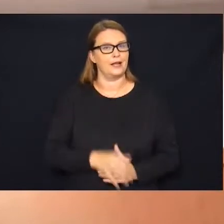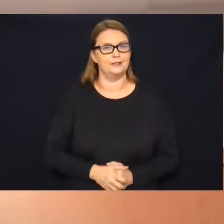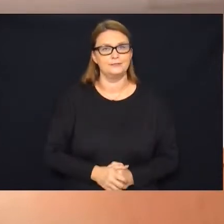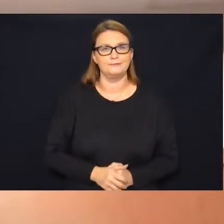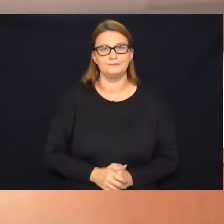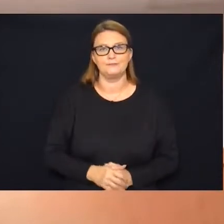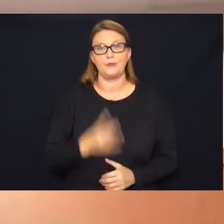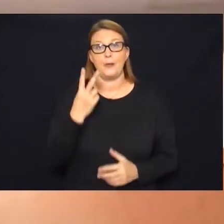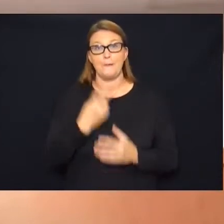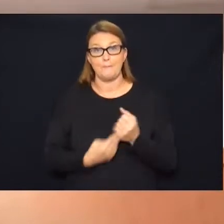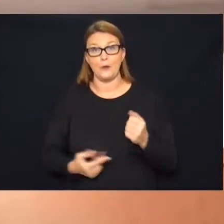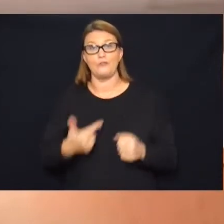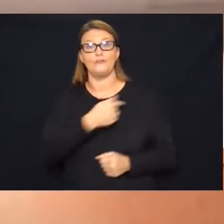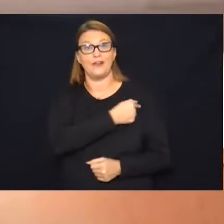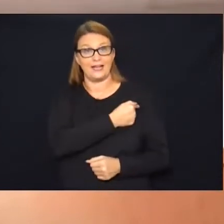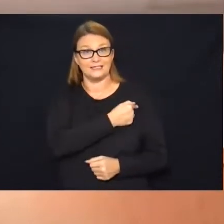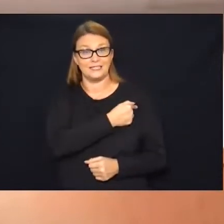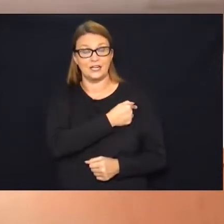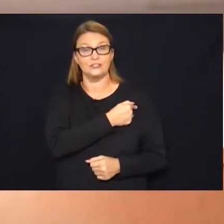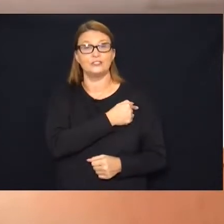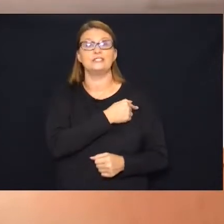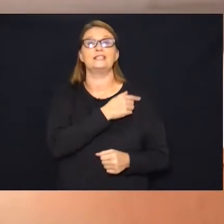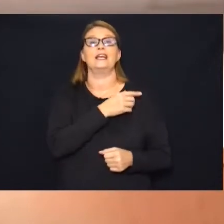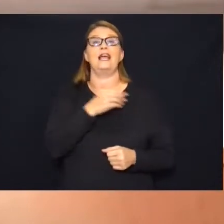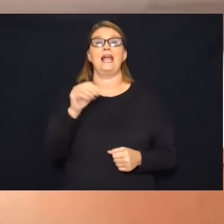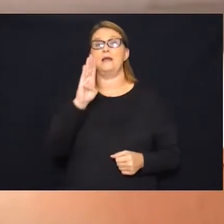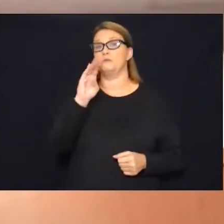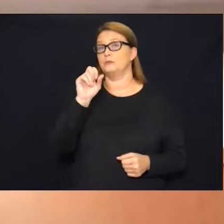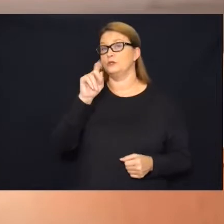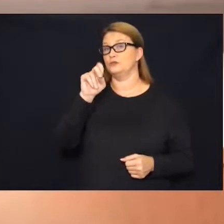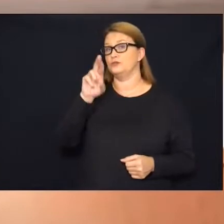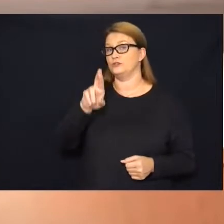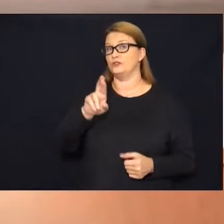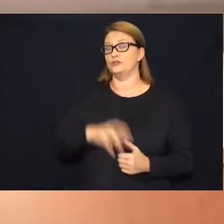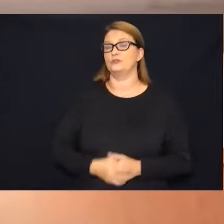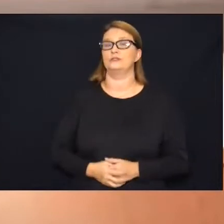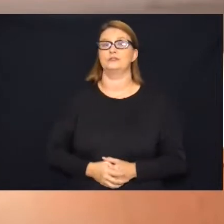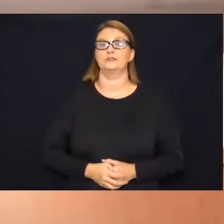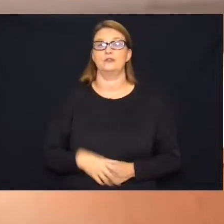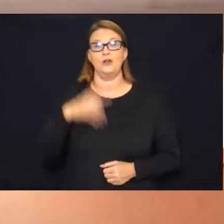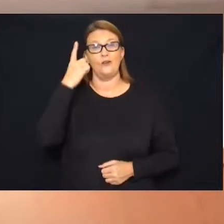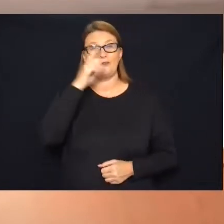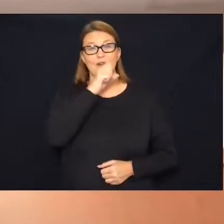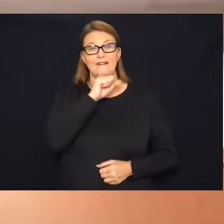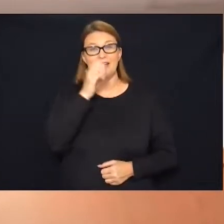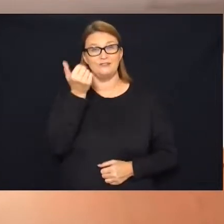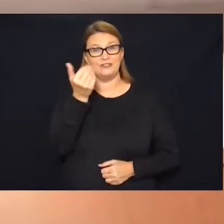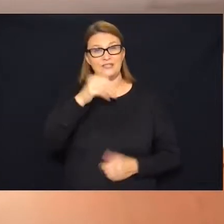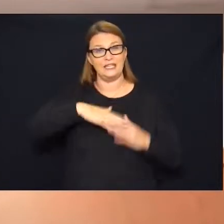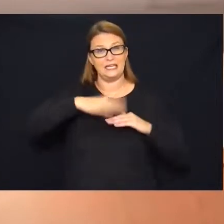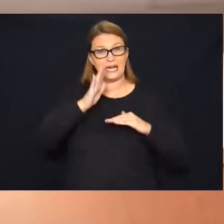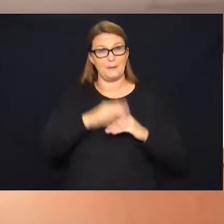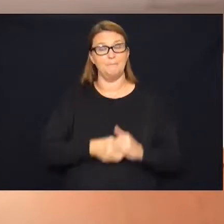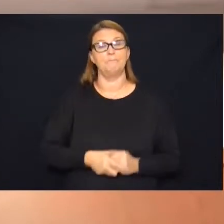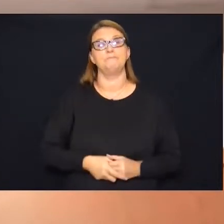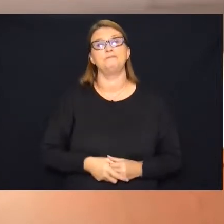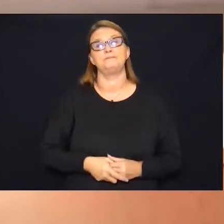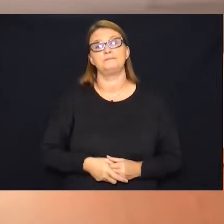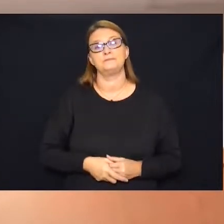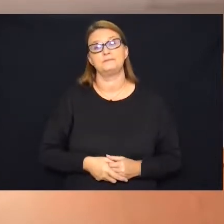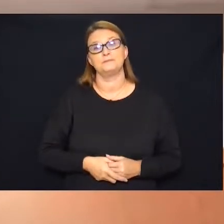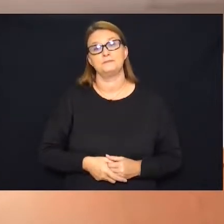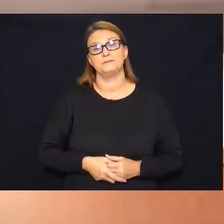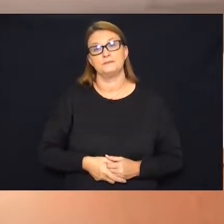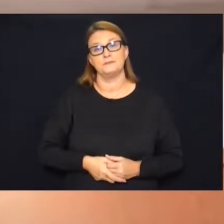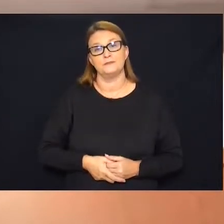both vaccinations in general as well as boosters, particularly for our 50 and older population. Last couple of things I'll